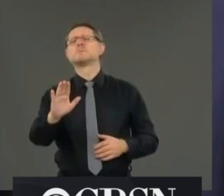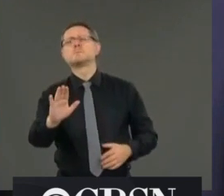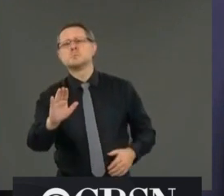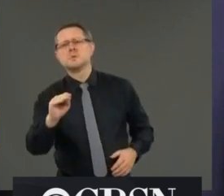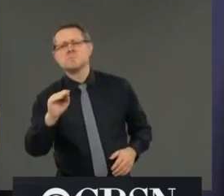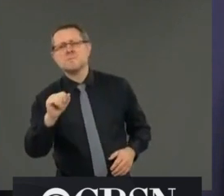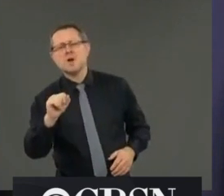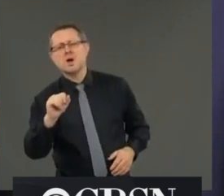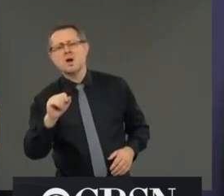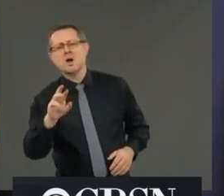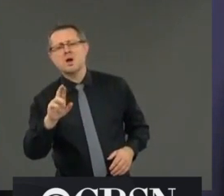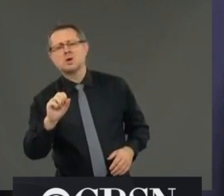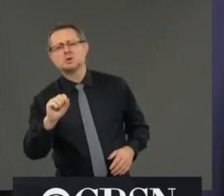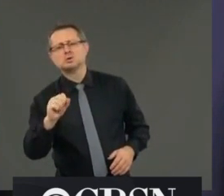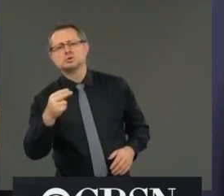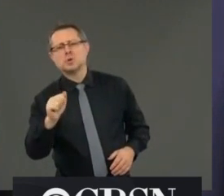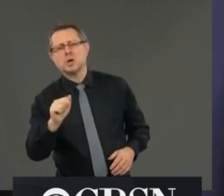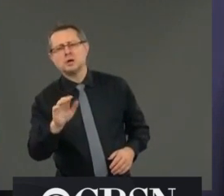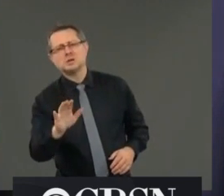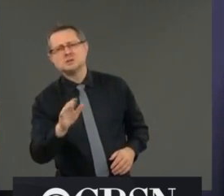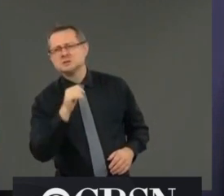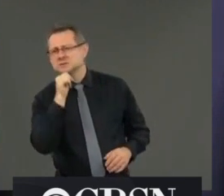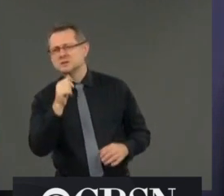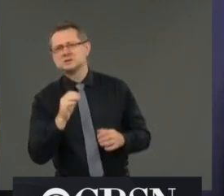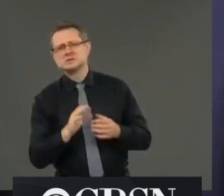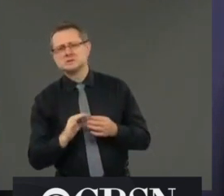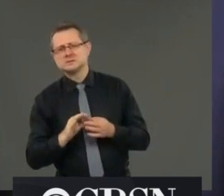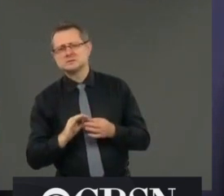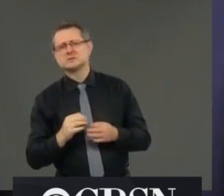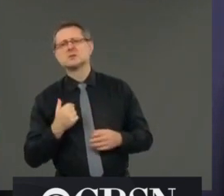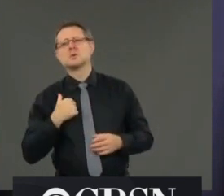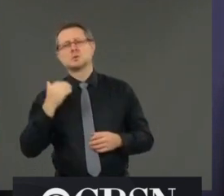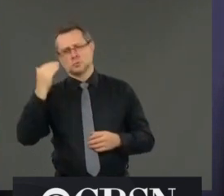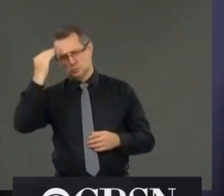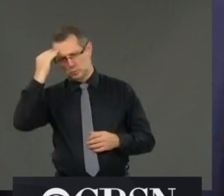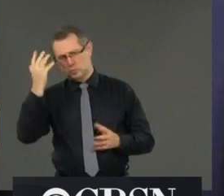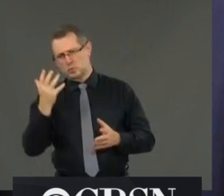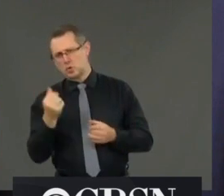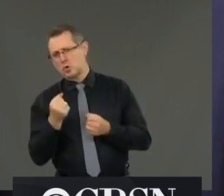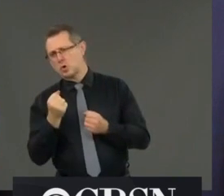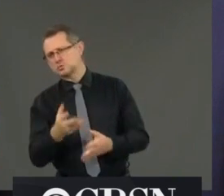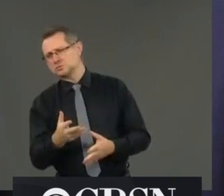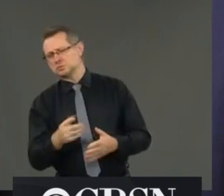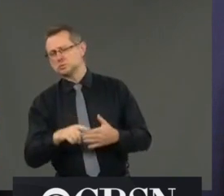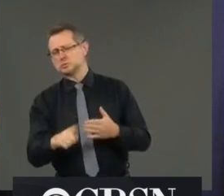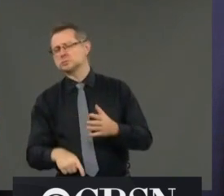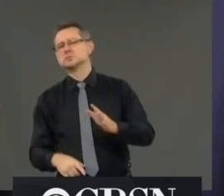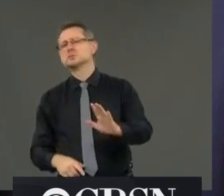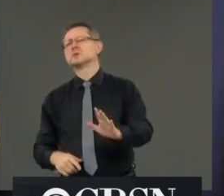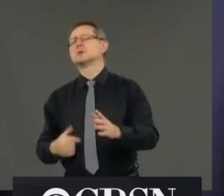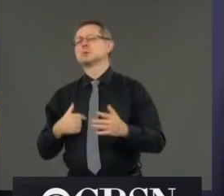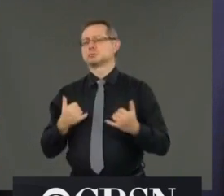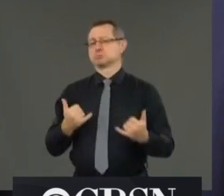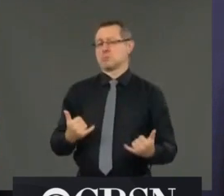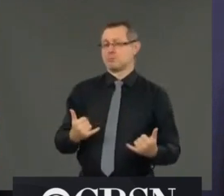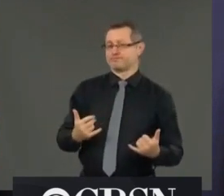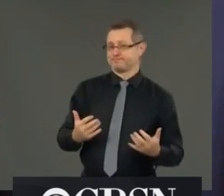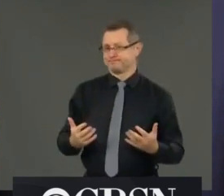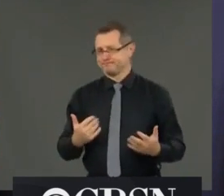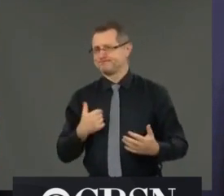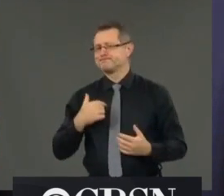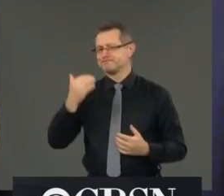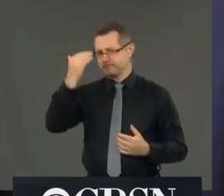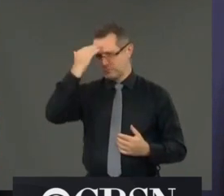cause and effect now. We know the elements that are in the environment, right? The elements